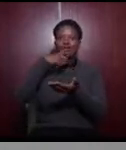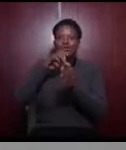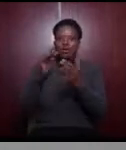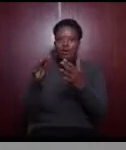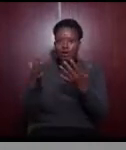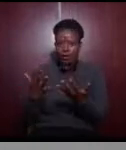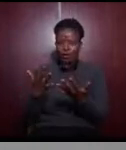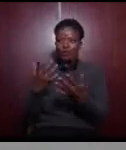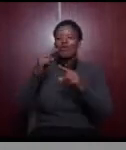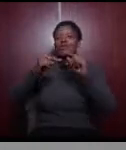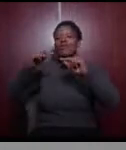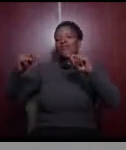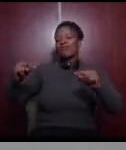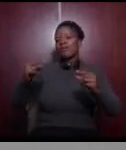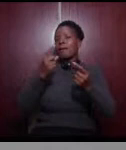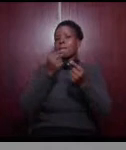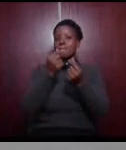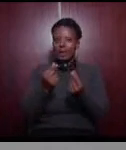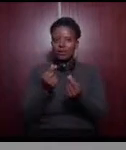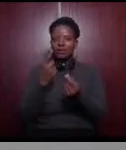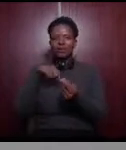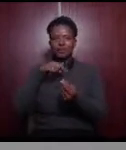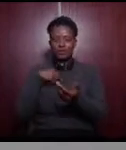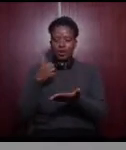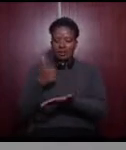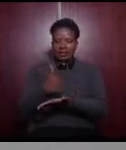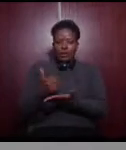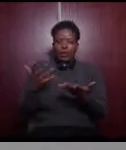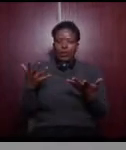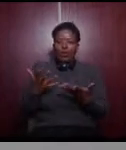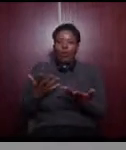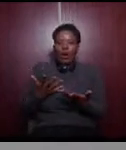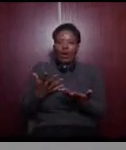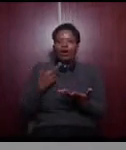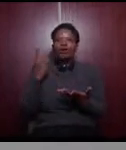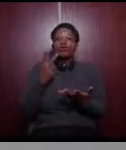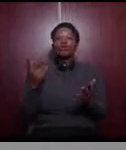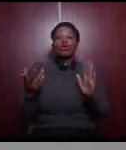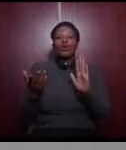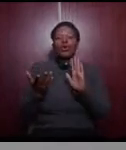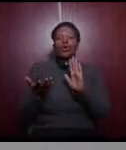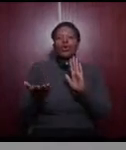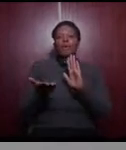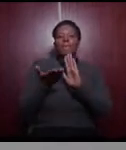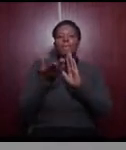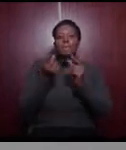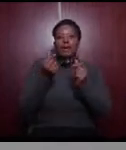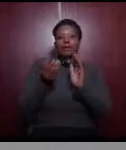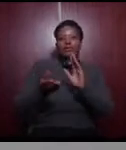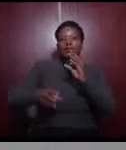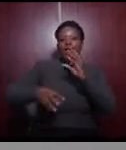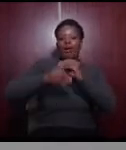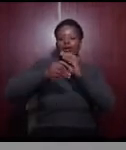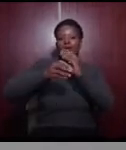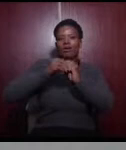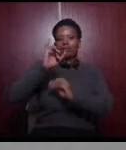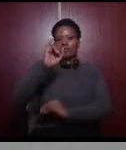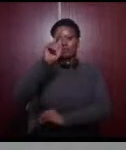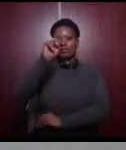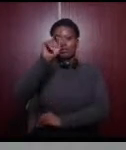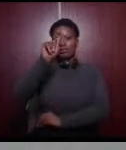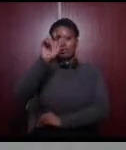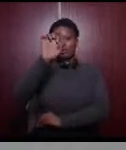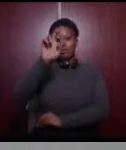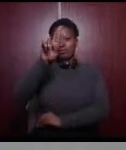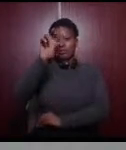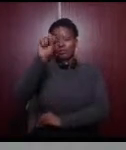funds where are we sitting and the interest that has been accumulated, so that re tsebe